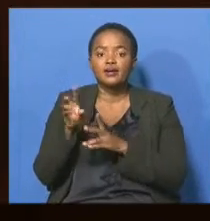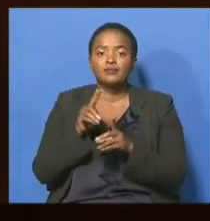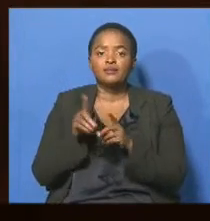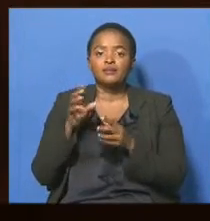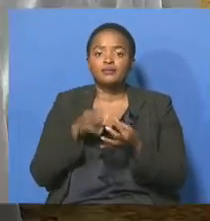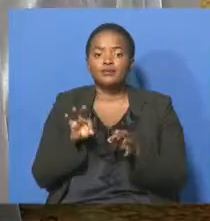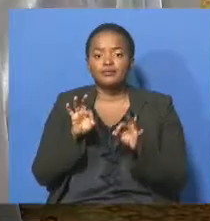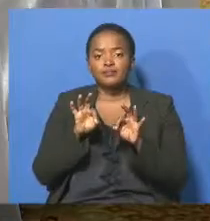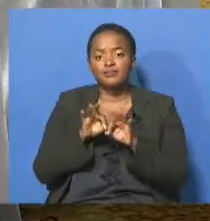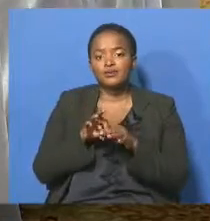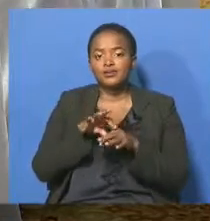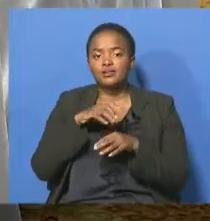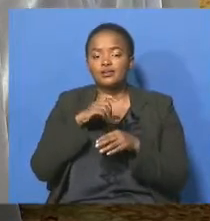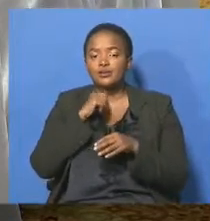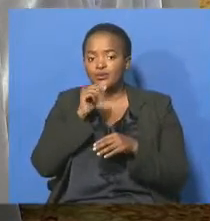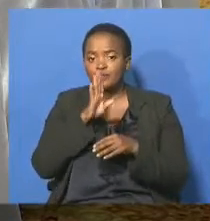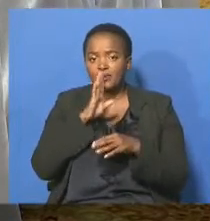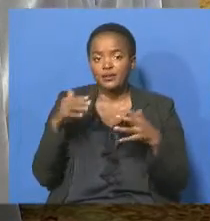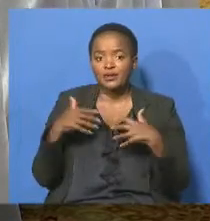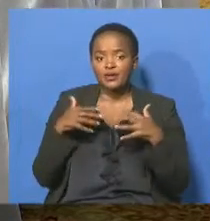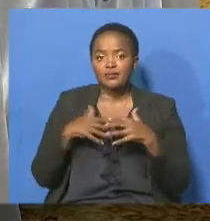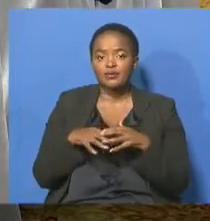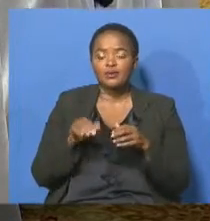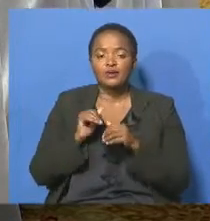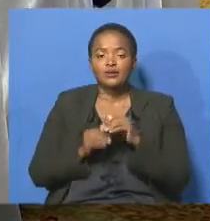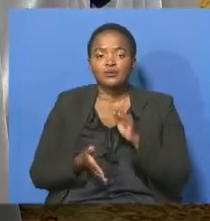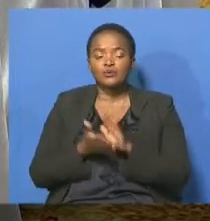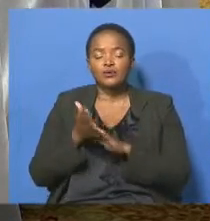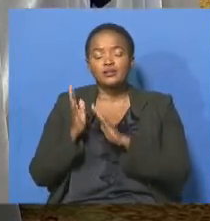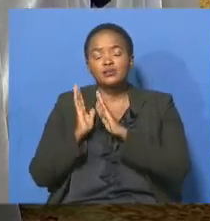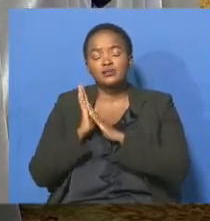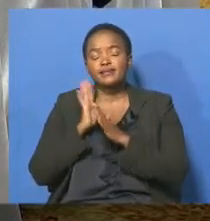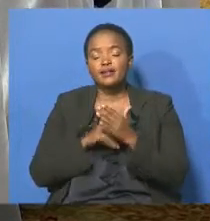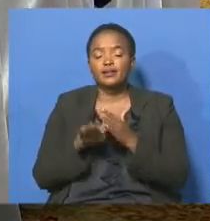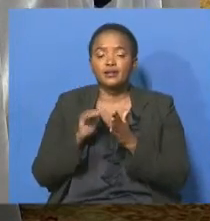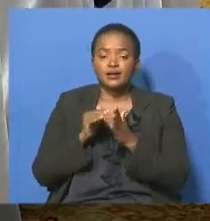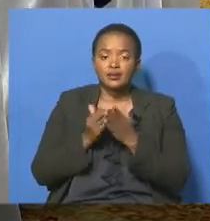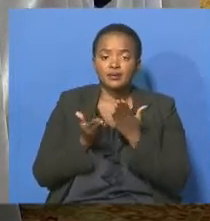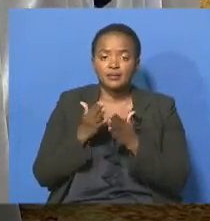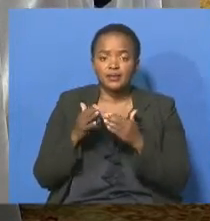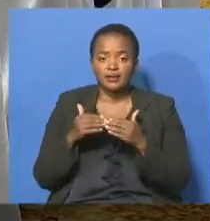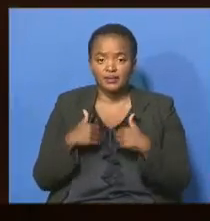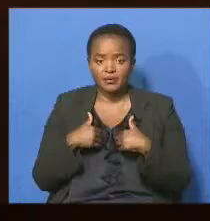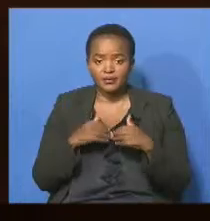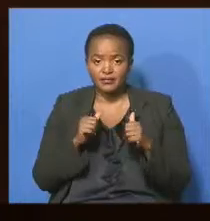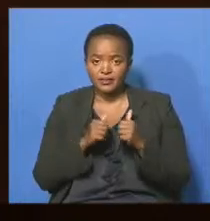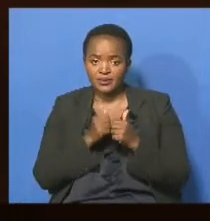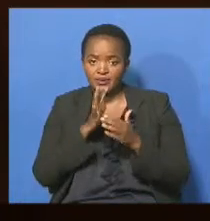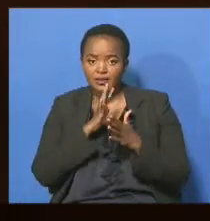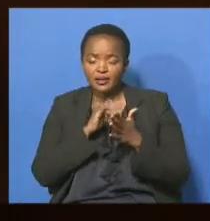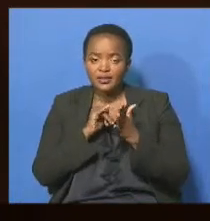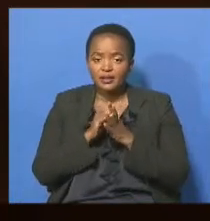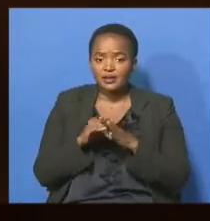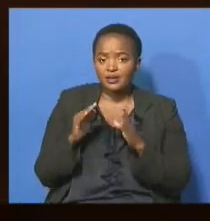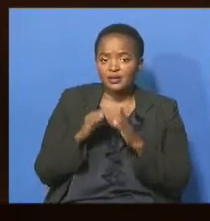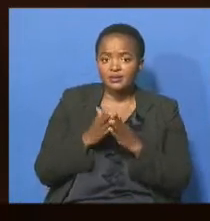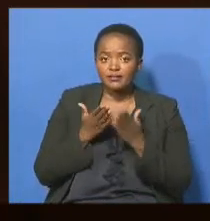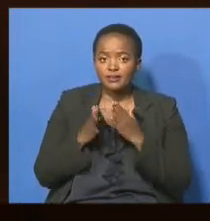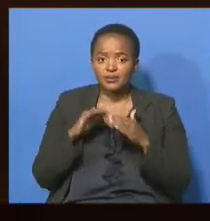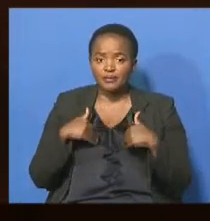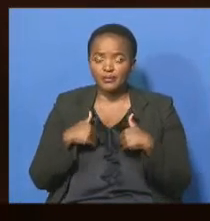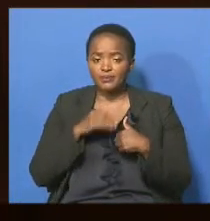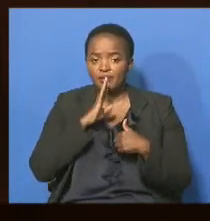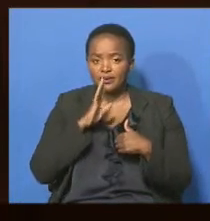must not be afraid when they go to bed that they are likely to be mugged, their houses are likely to be